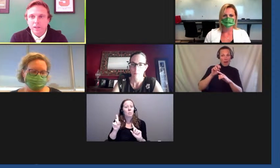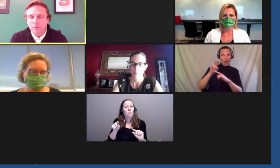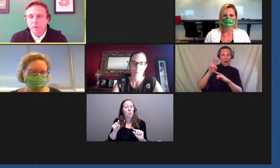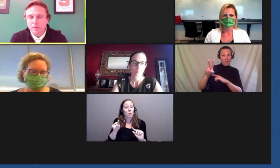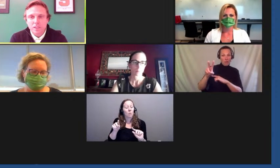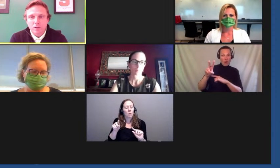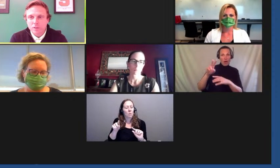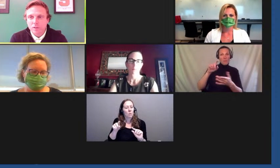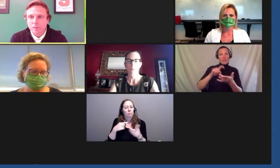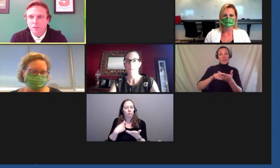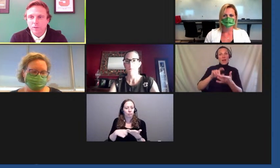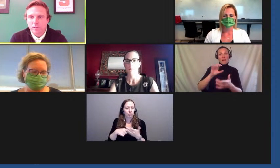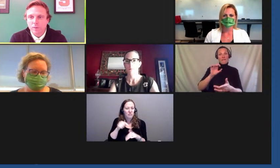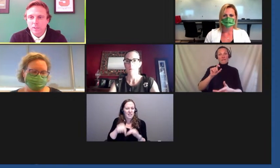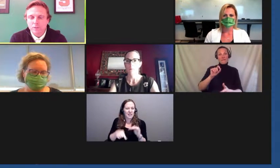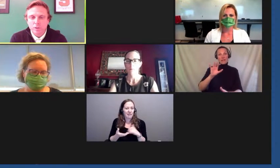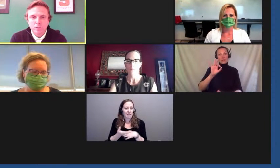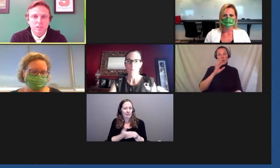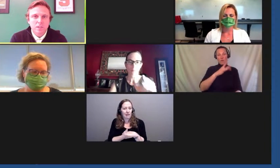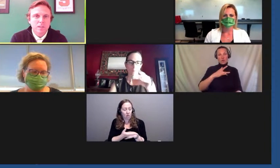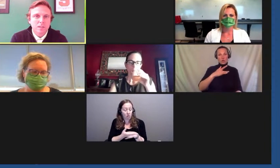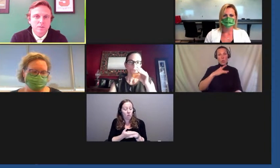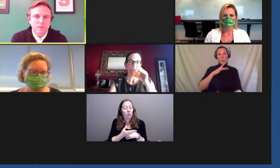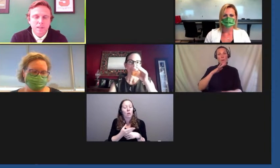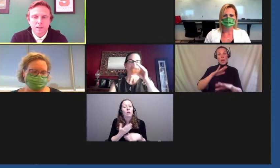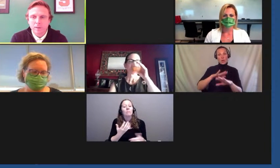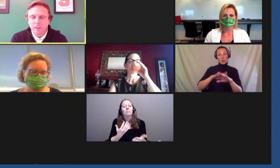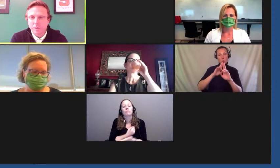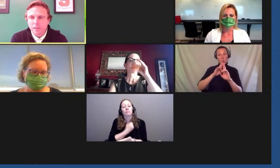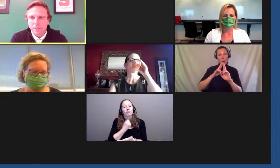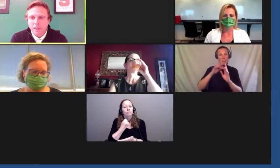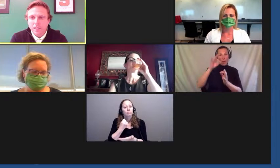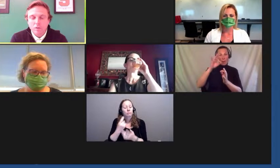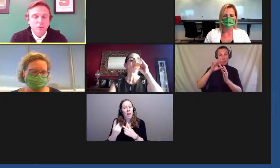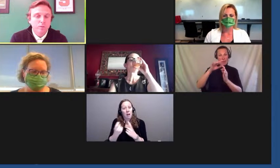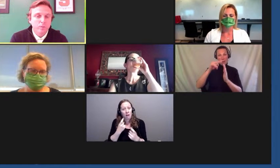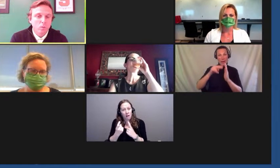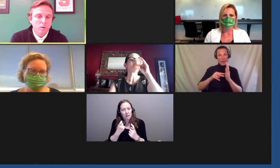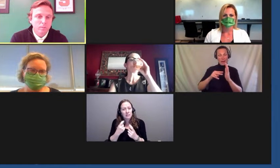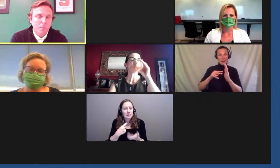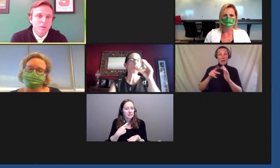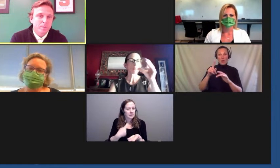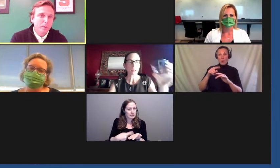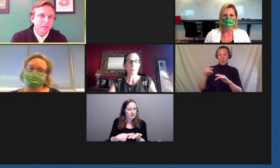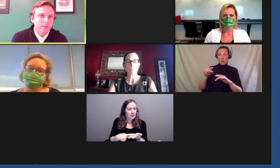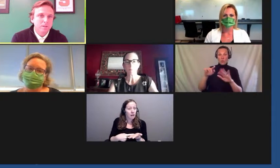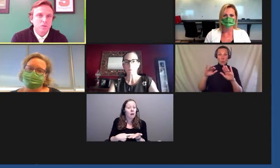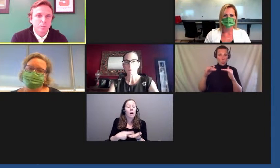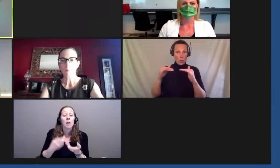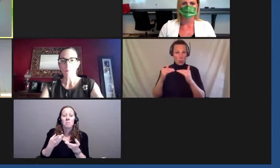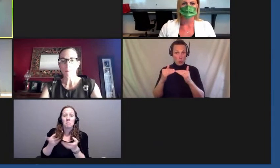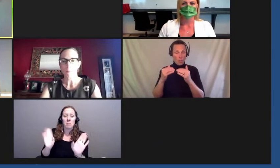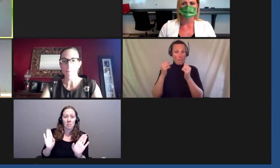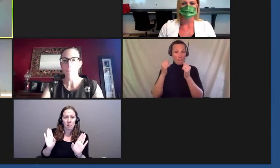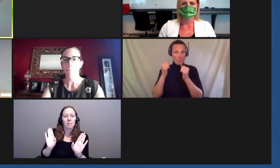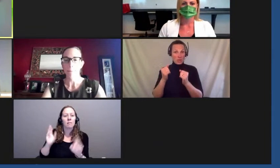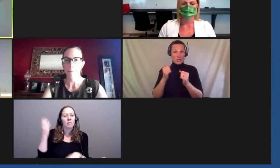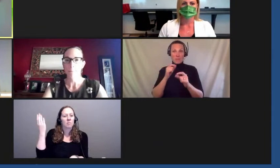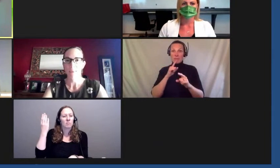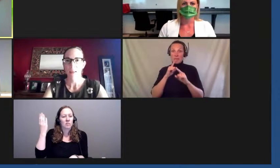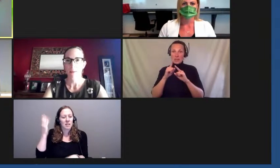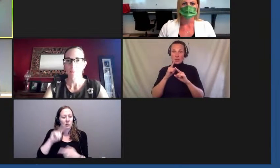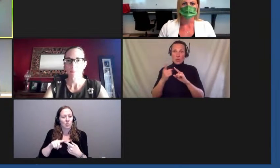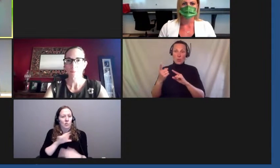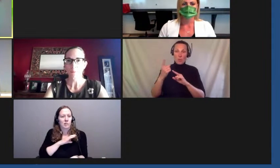detail there. It'll be obviously another opportunity for everyone to ask questions and discuss with staff, and also for members of the public to present to